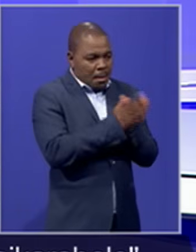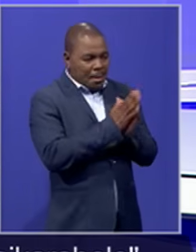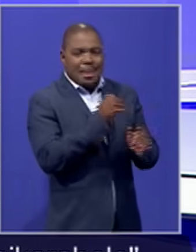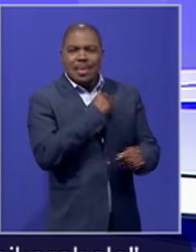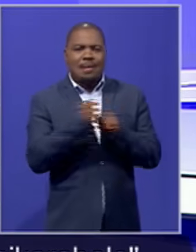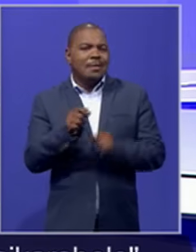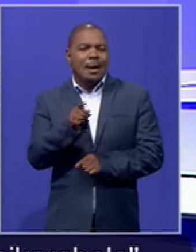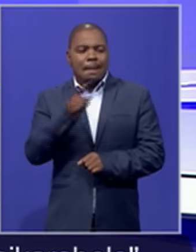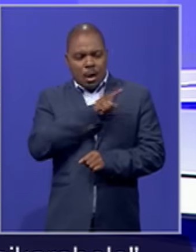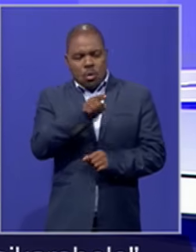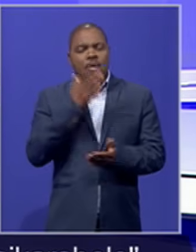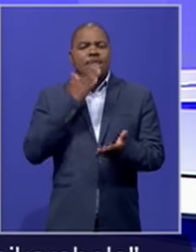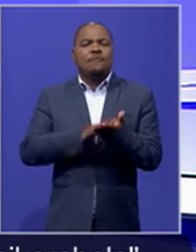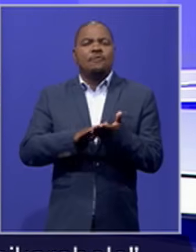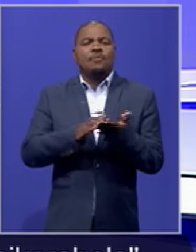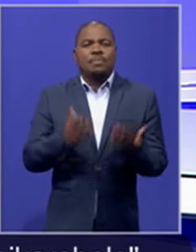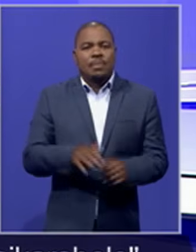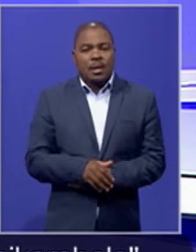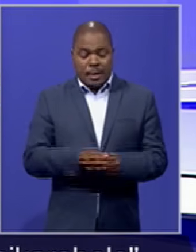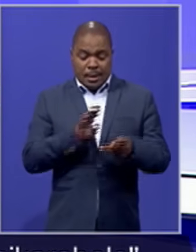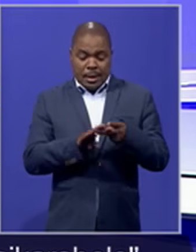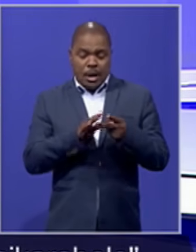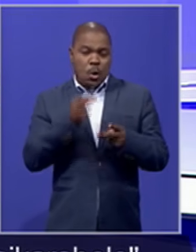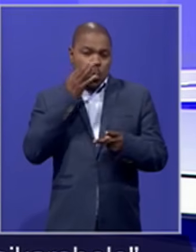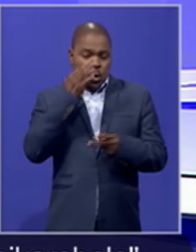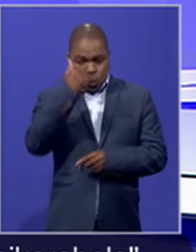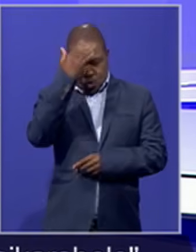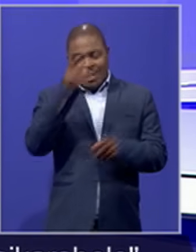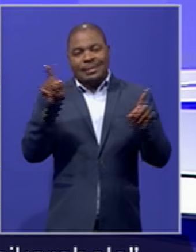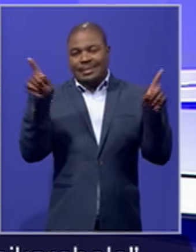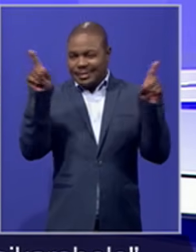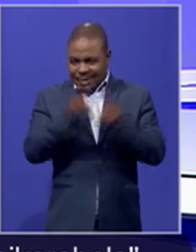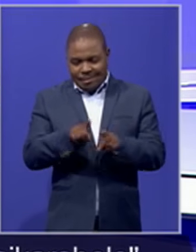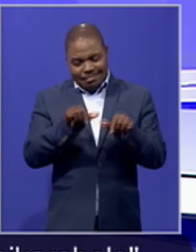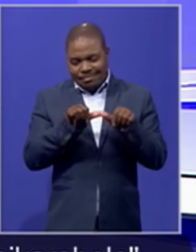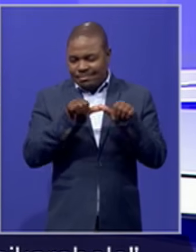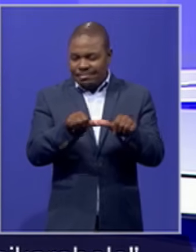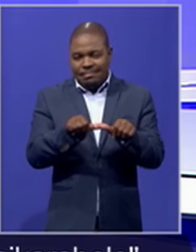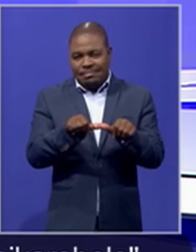tša tshwarelo. O boletše gore le Zuma o šomišitše maatla a gagwe go dira bjalo.